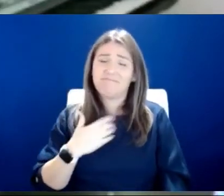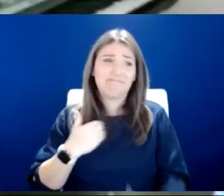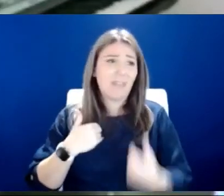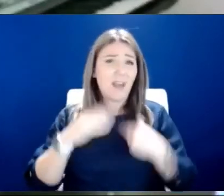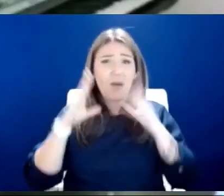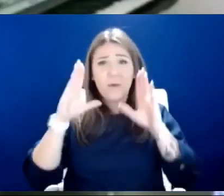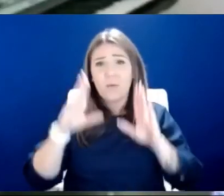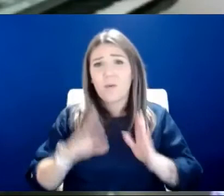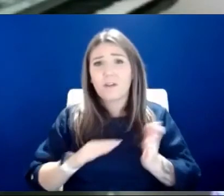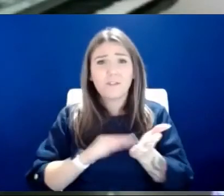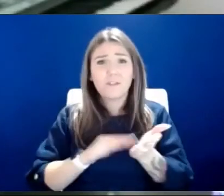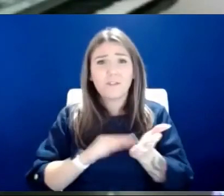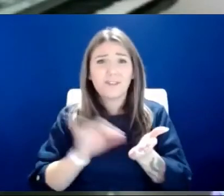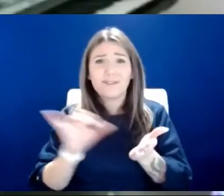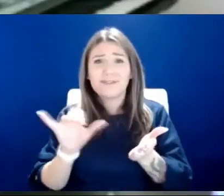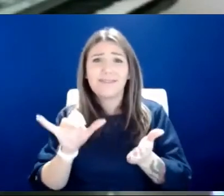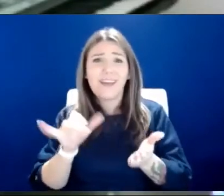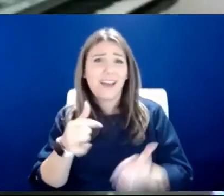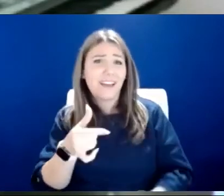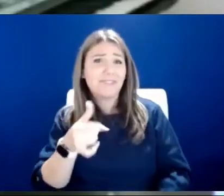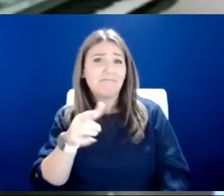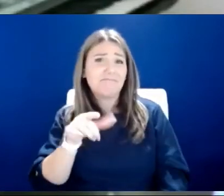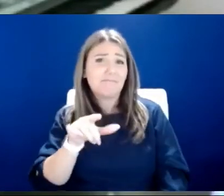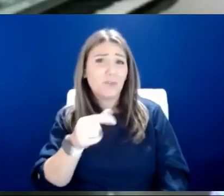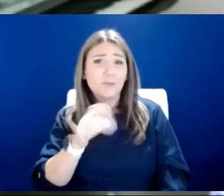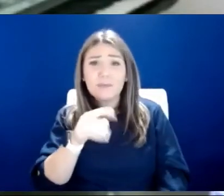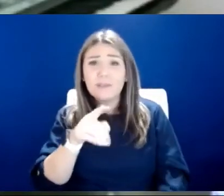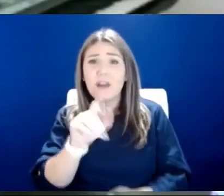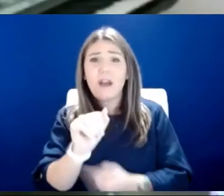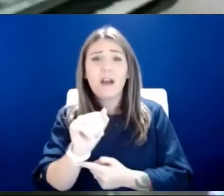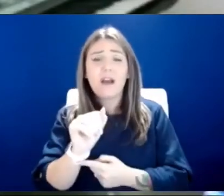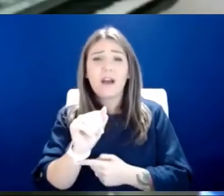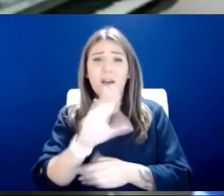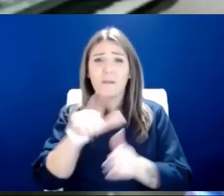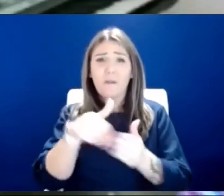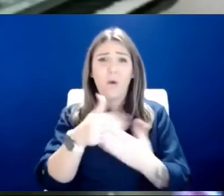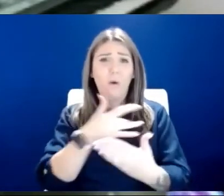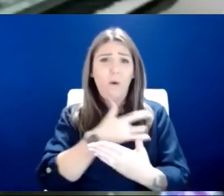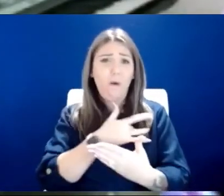Gupta and the whole cardiac team.